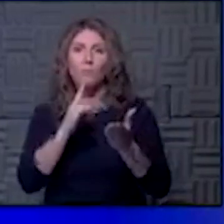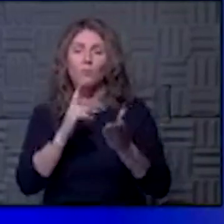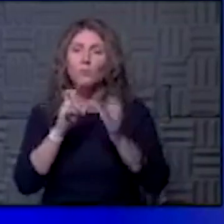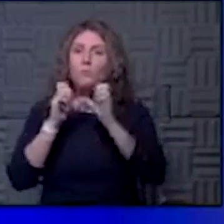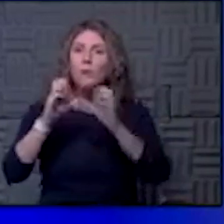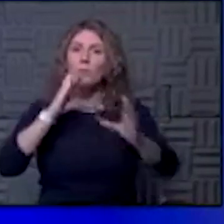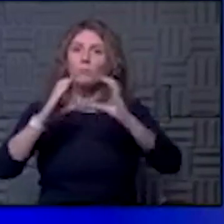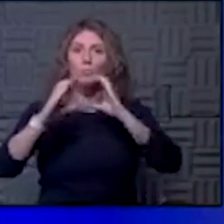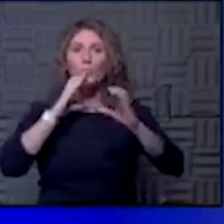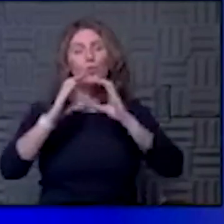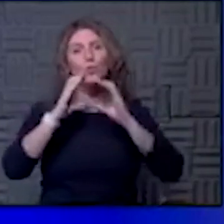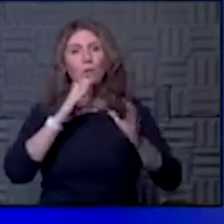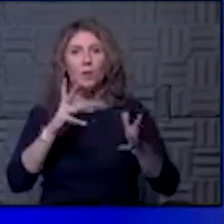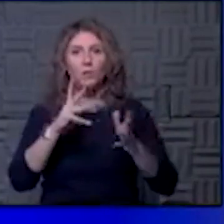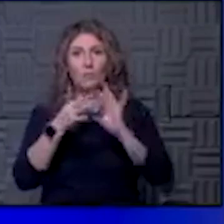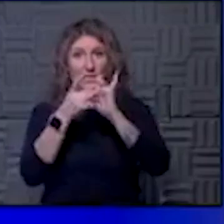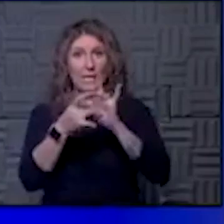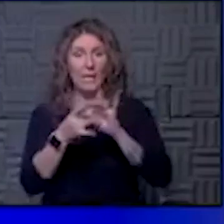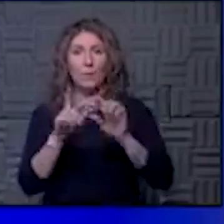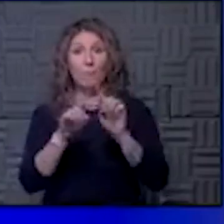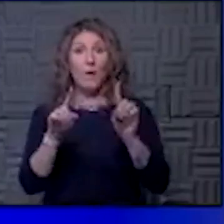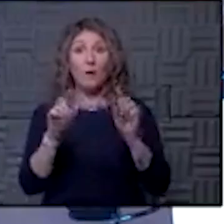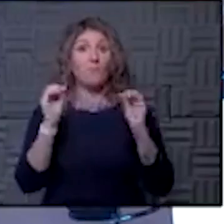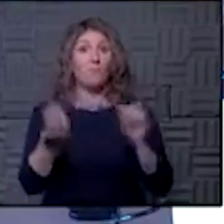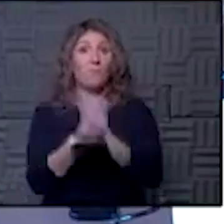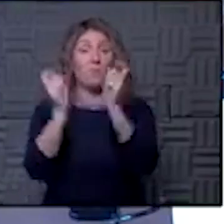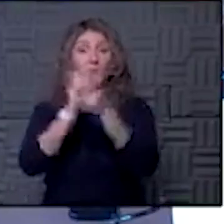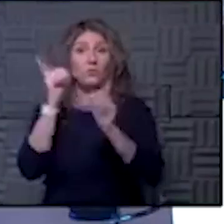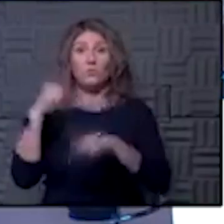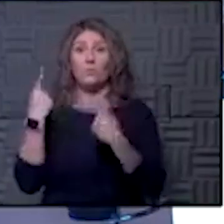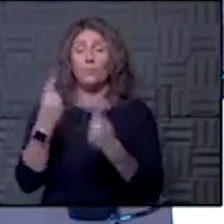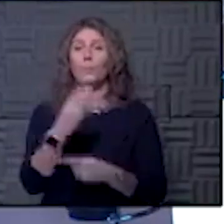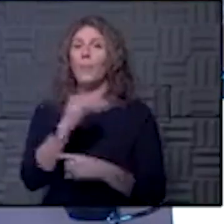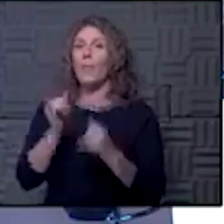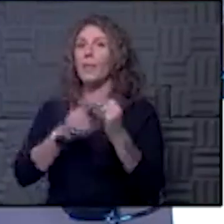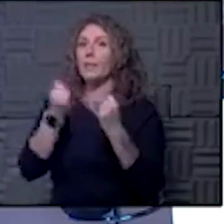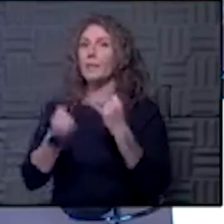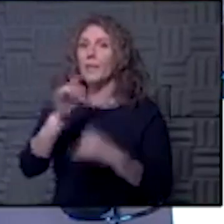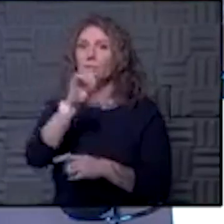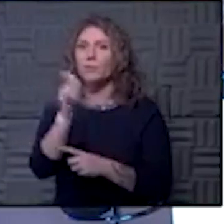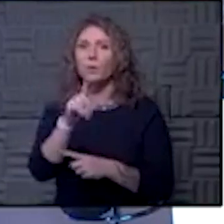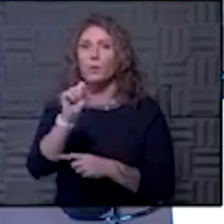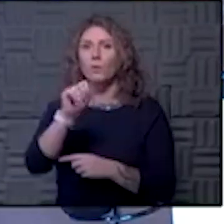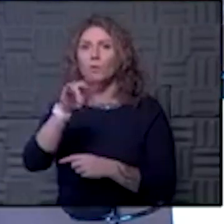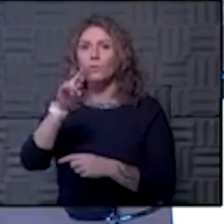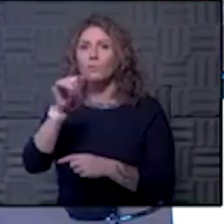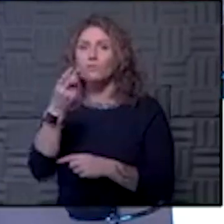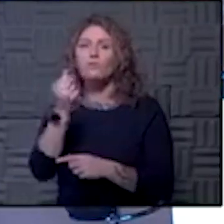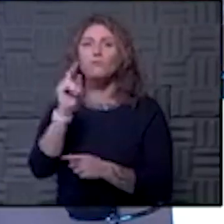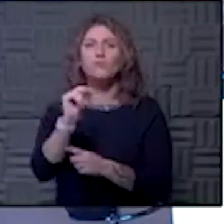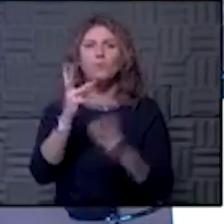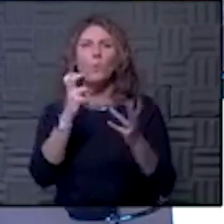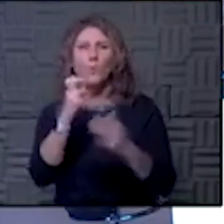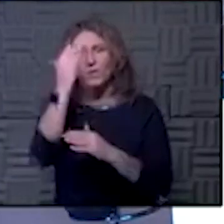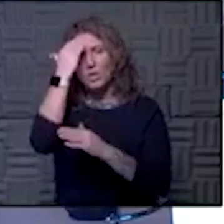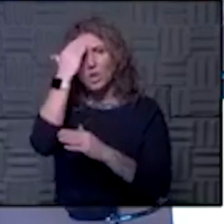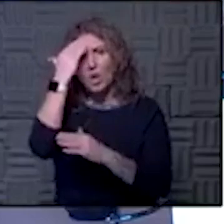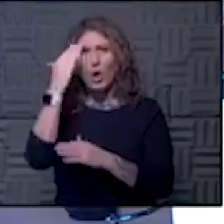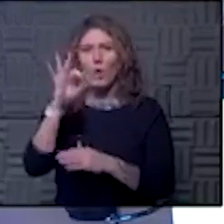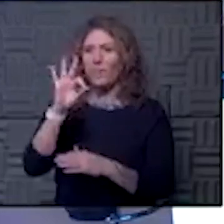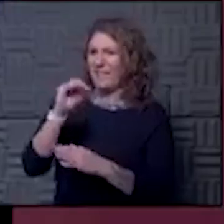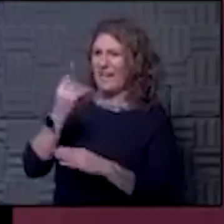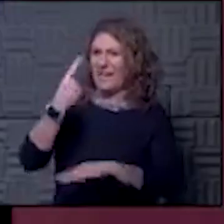communication about that, but nothing has been done so far. And Jill, last question, Susan wants to know, please explain the 90-day immunity.